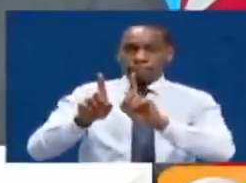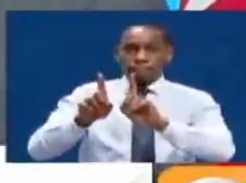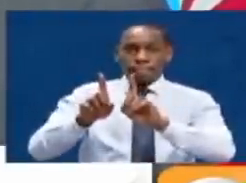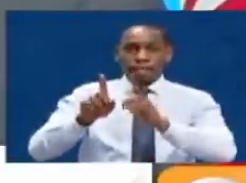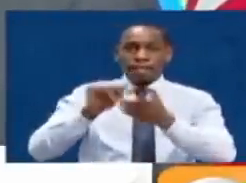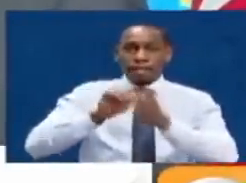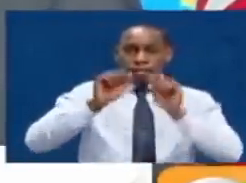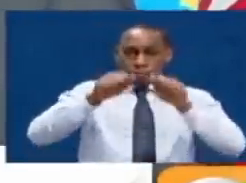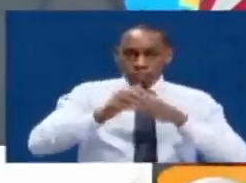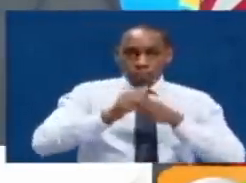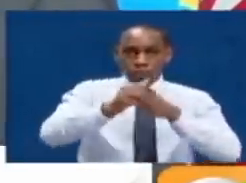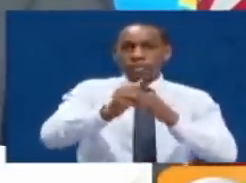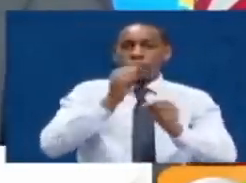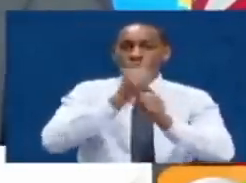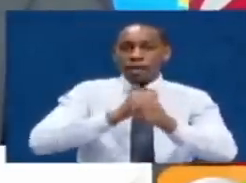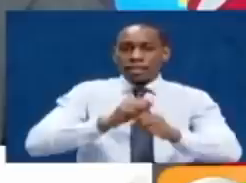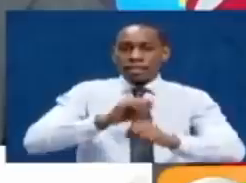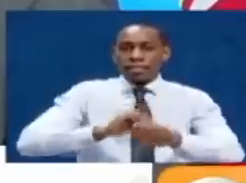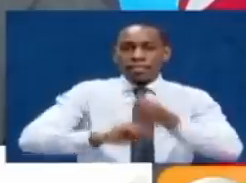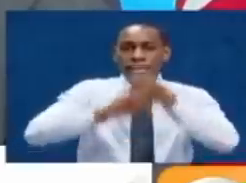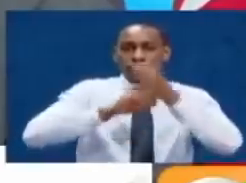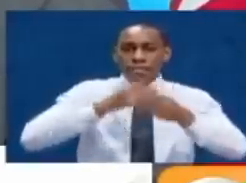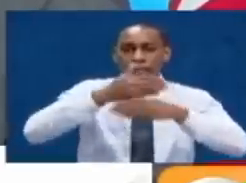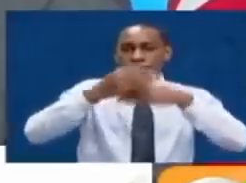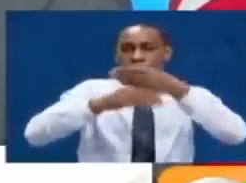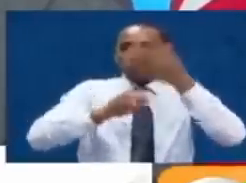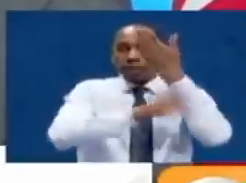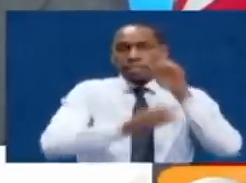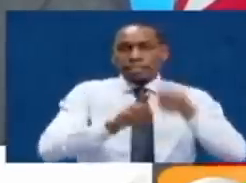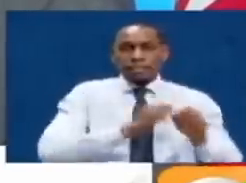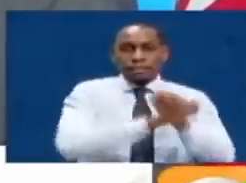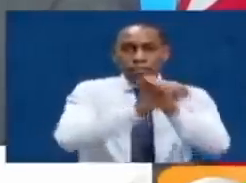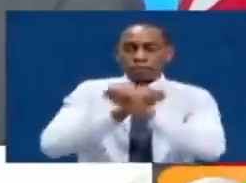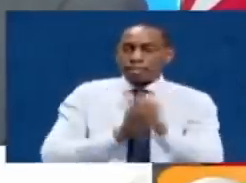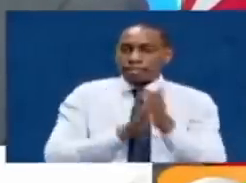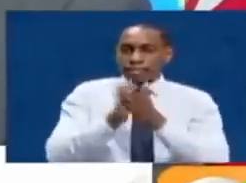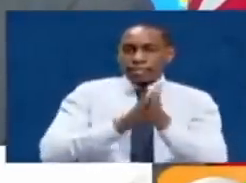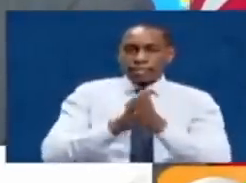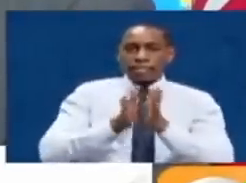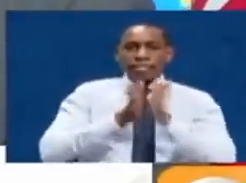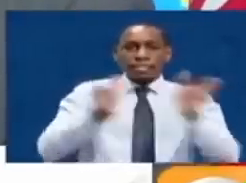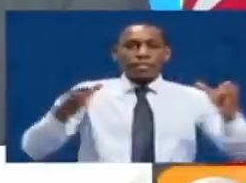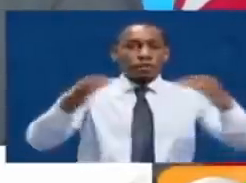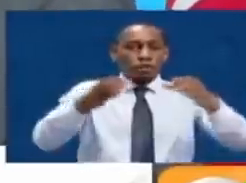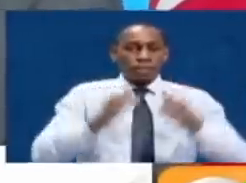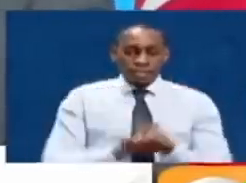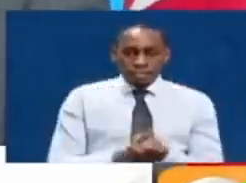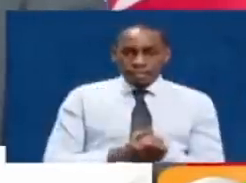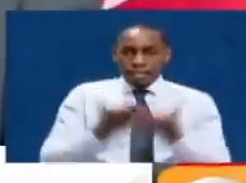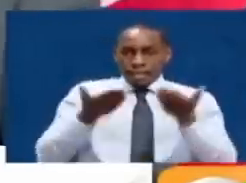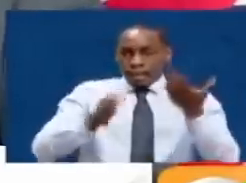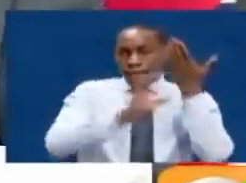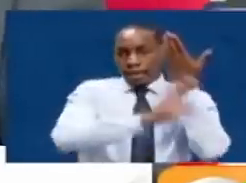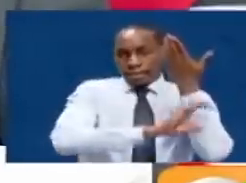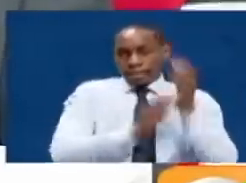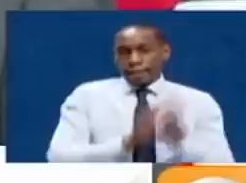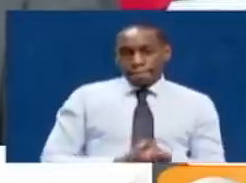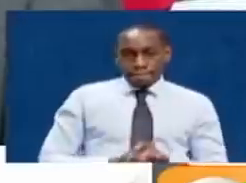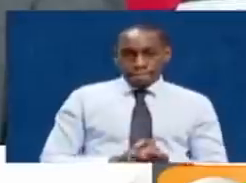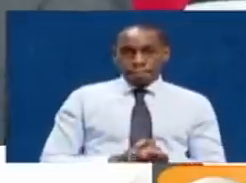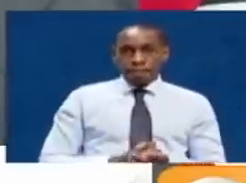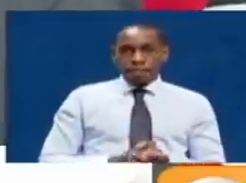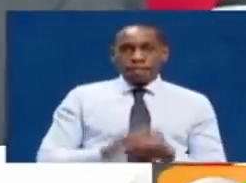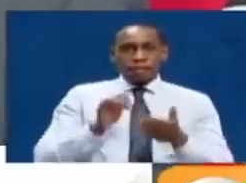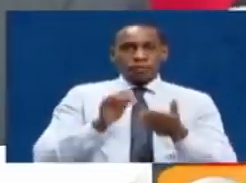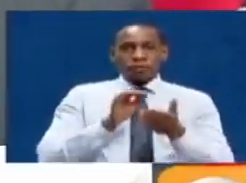to be in the front line to support and build our country and safeguard the interest of the larger community in our country. So